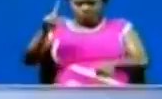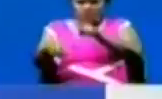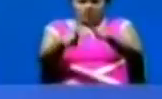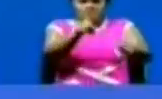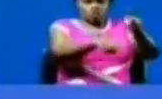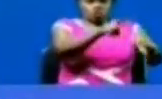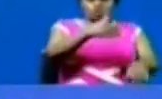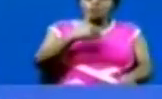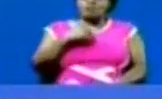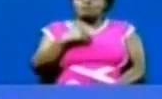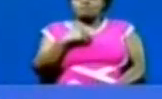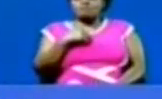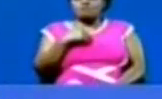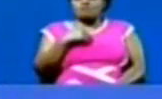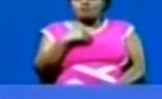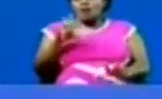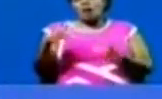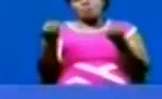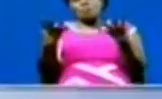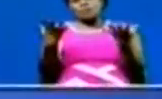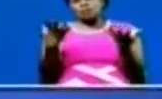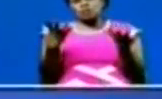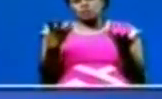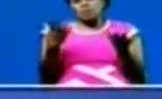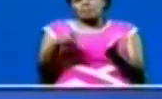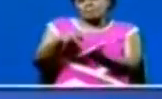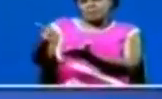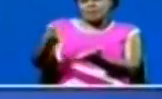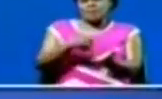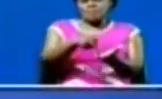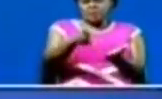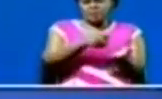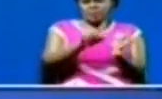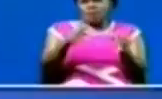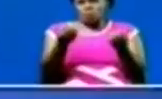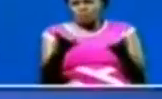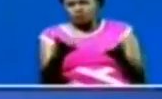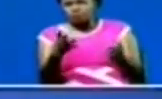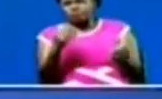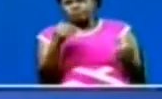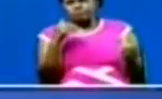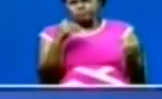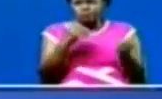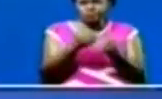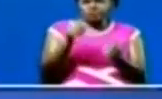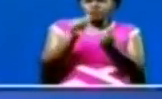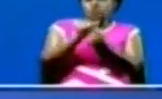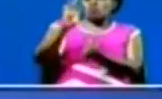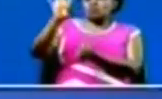variations of amounts that had been paid, reaching figures of